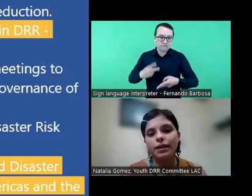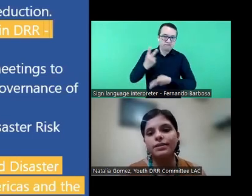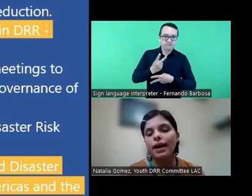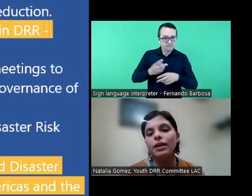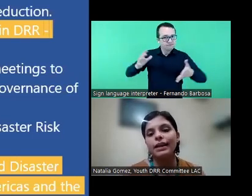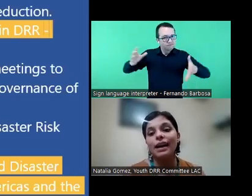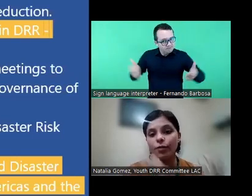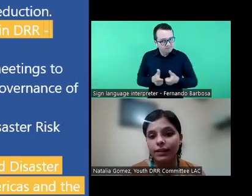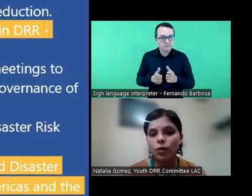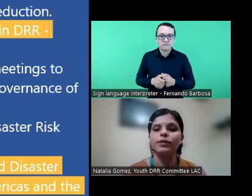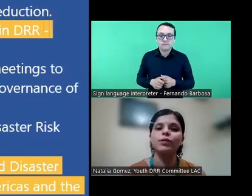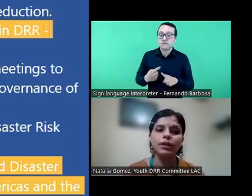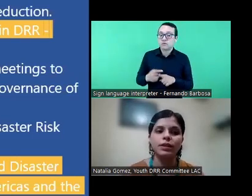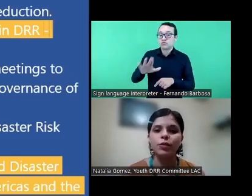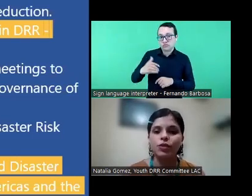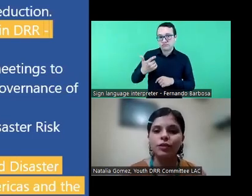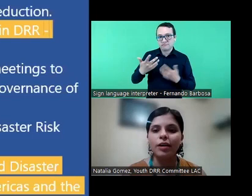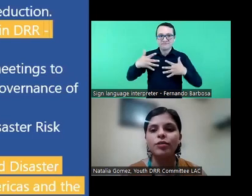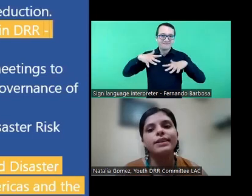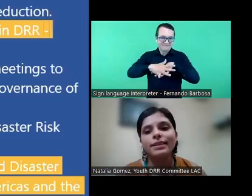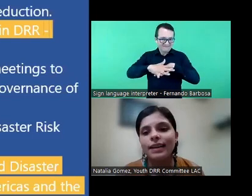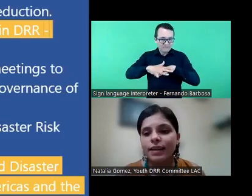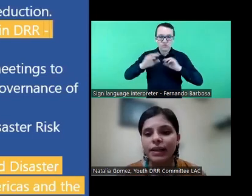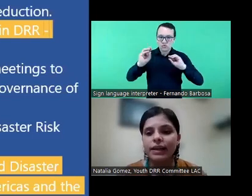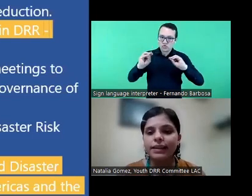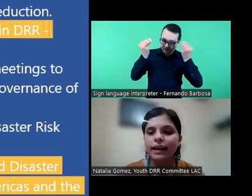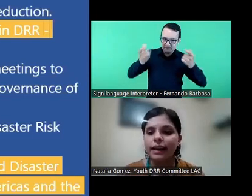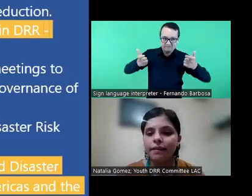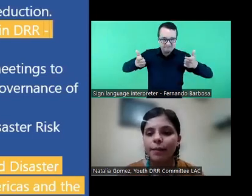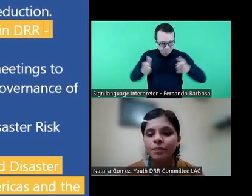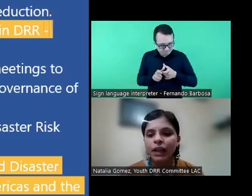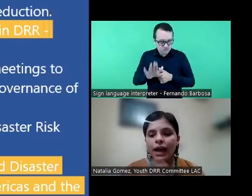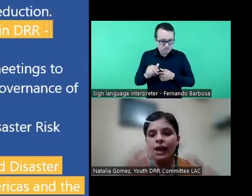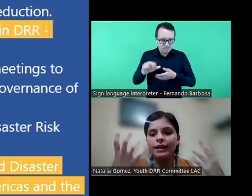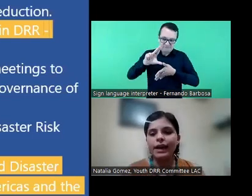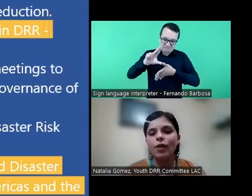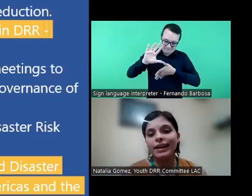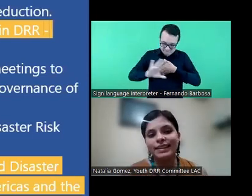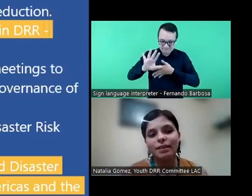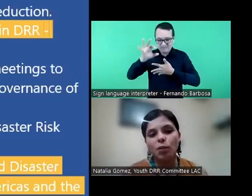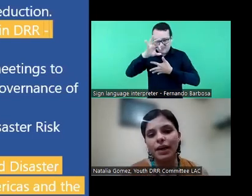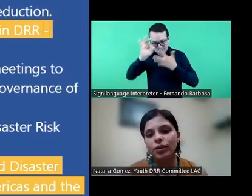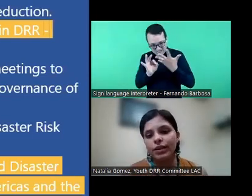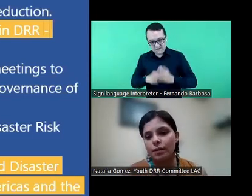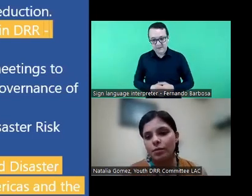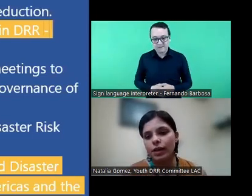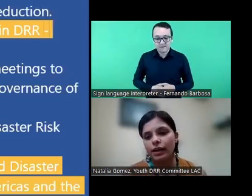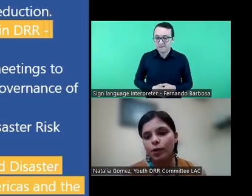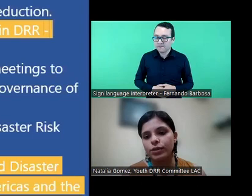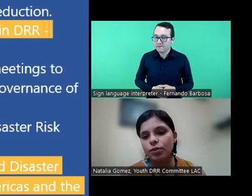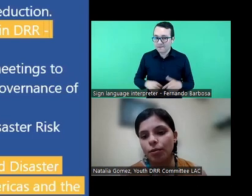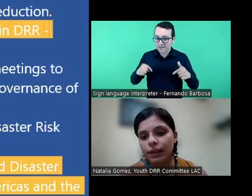risk reduction and the governance in the youth network and disaster risk reduction in the Americas and the Caribbean. And